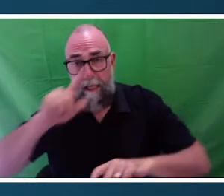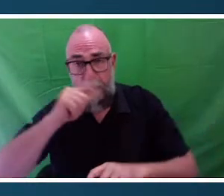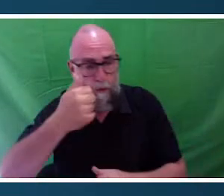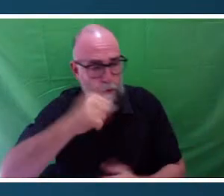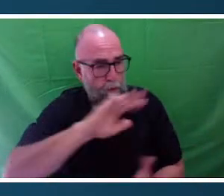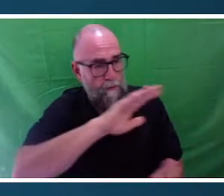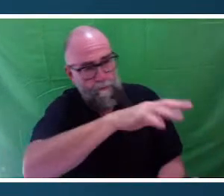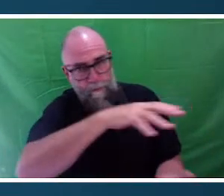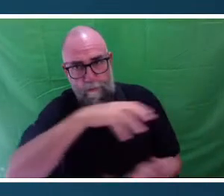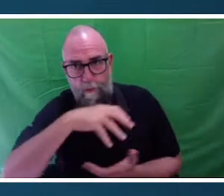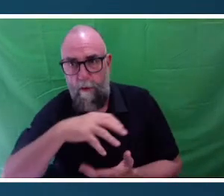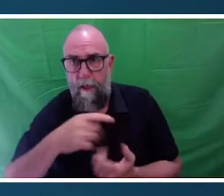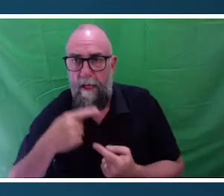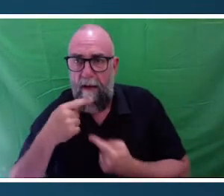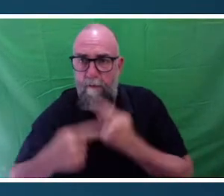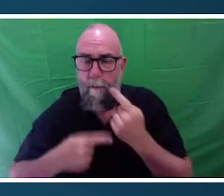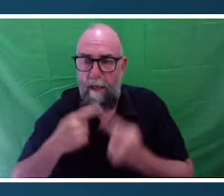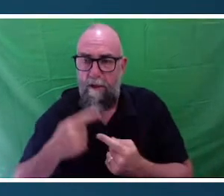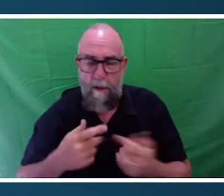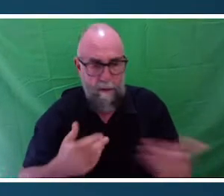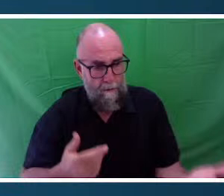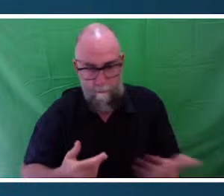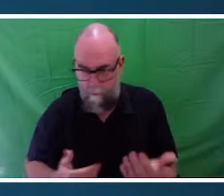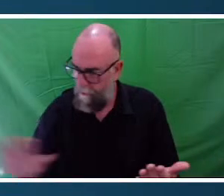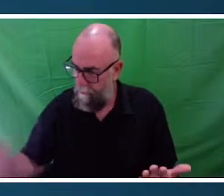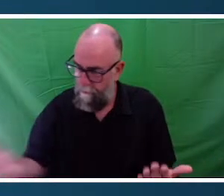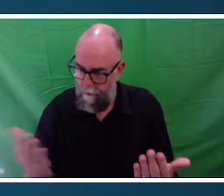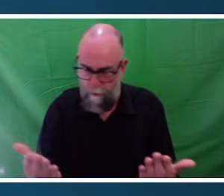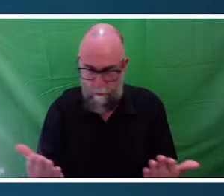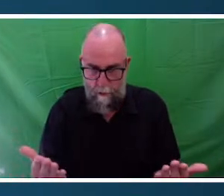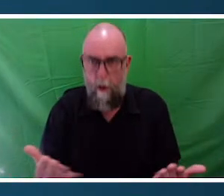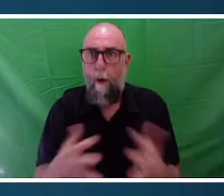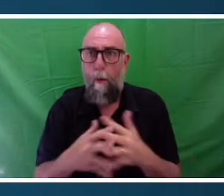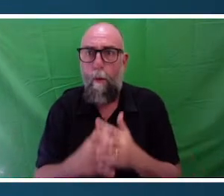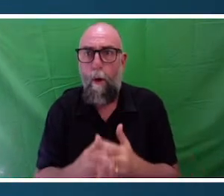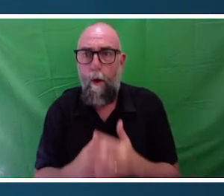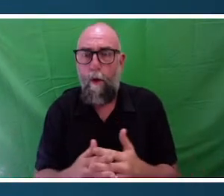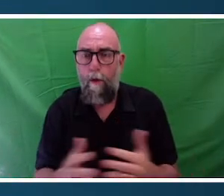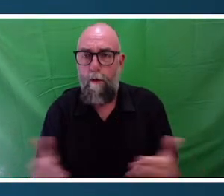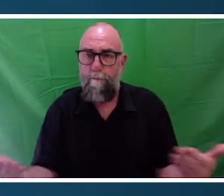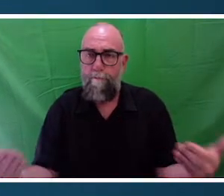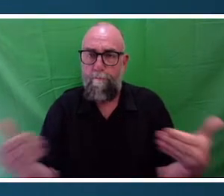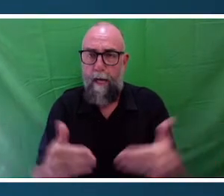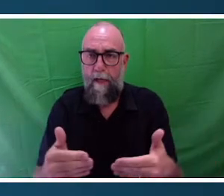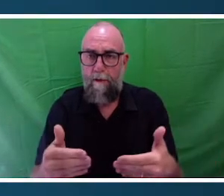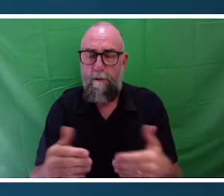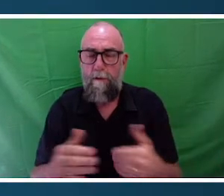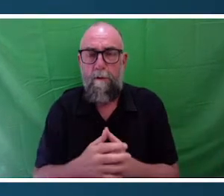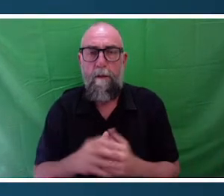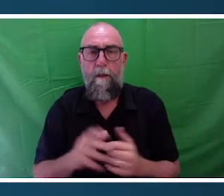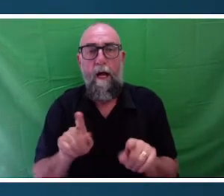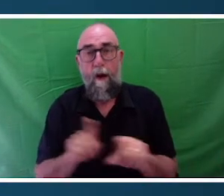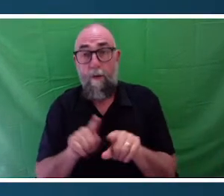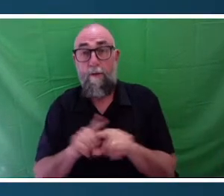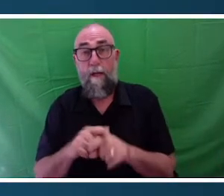and cross-validate and use for different purposes. We would also hope to have a